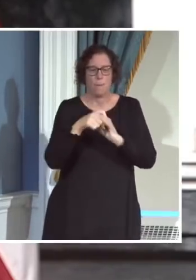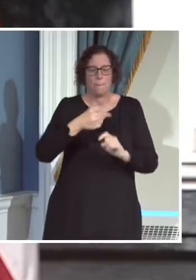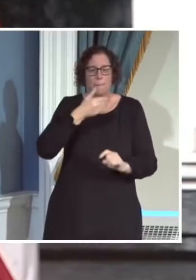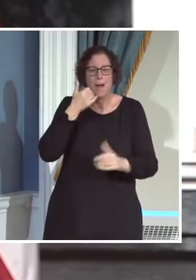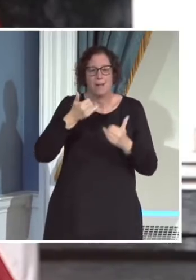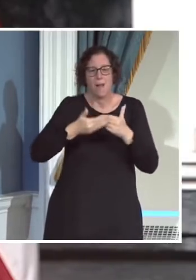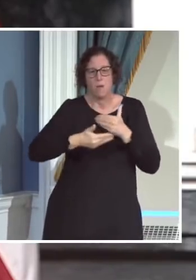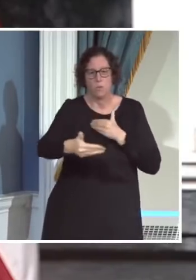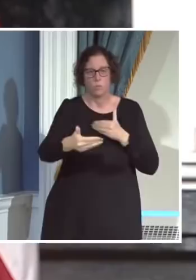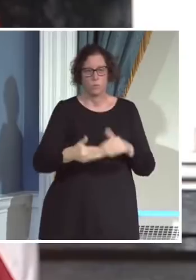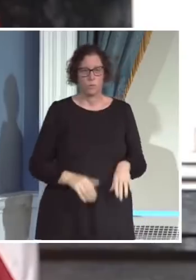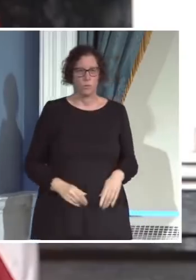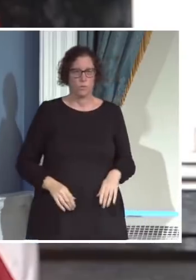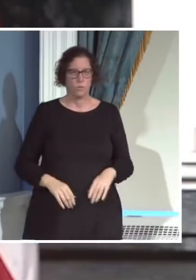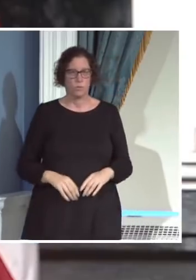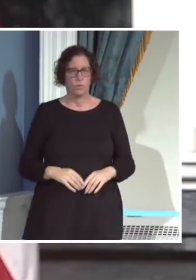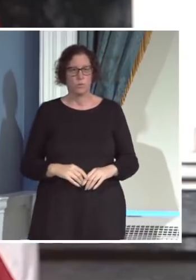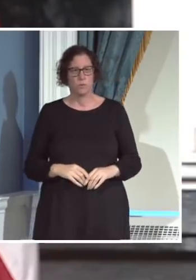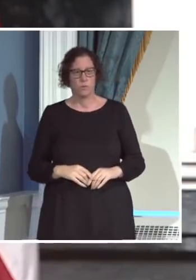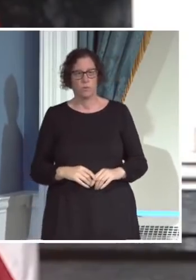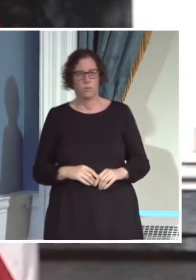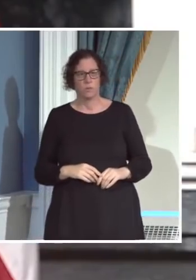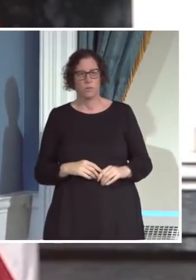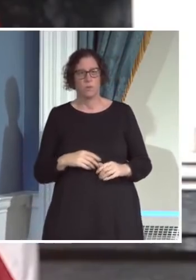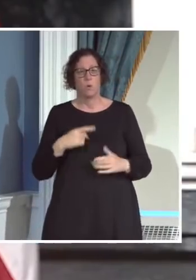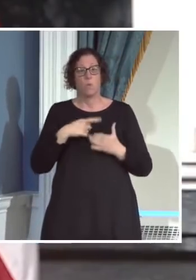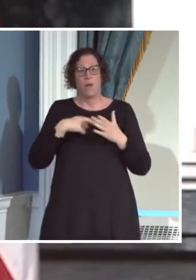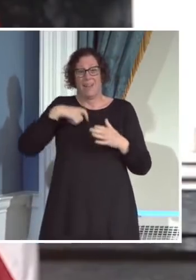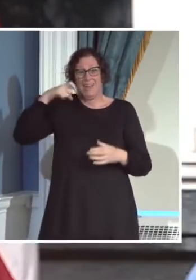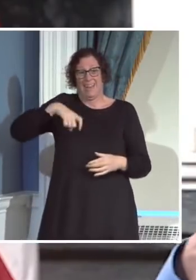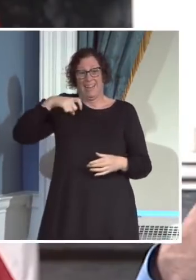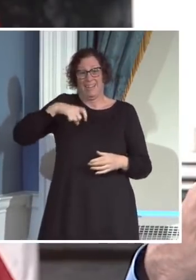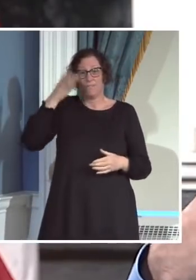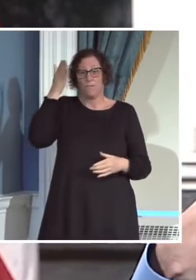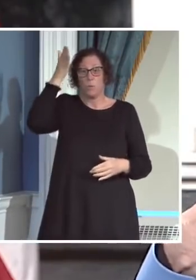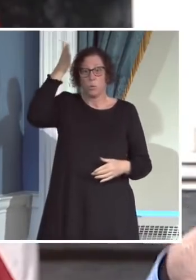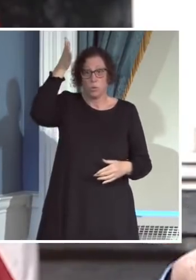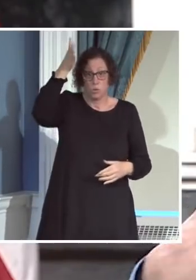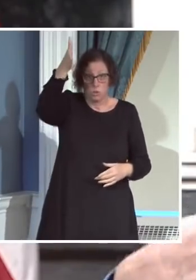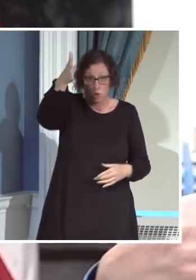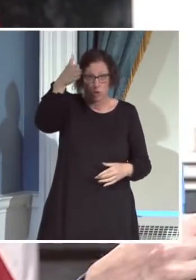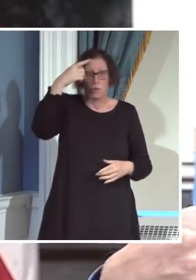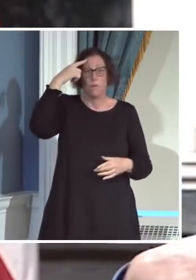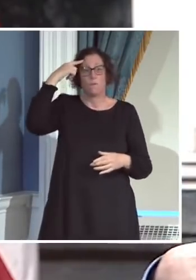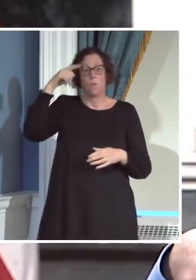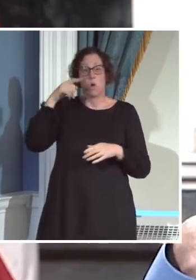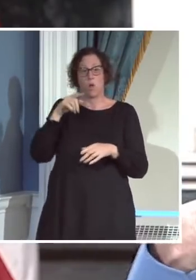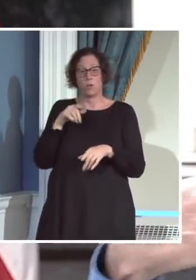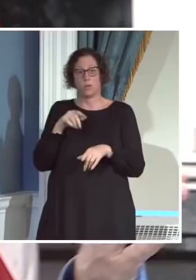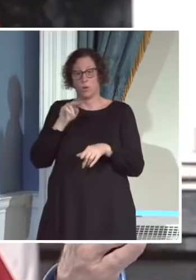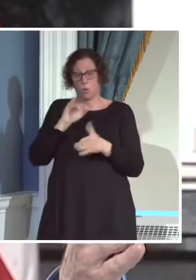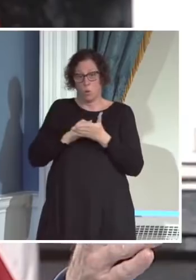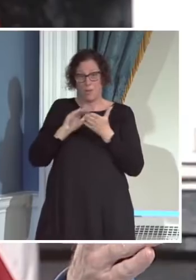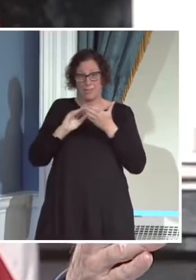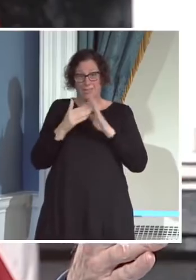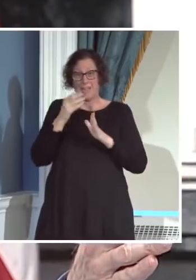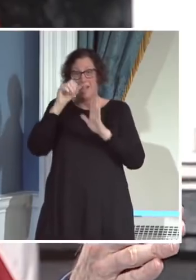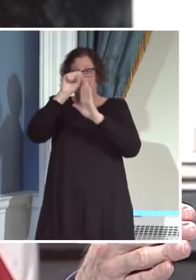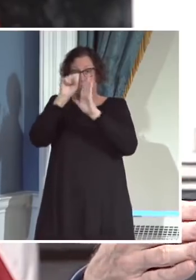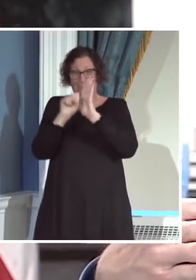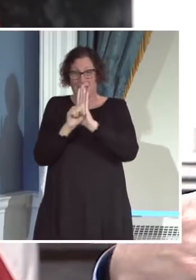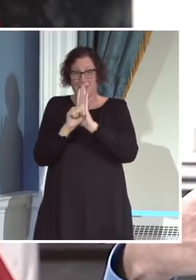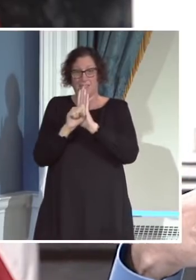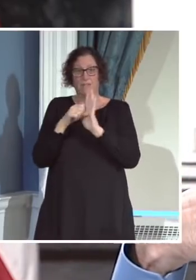in the future, our state, what we're going to need in terms of healthcare in the future. In fact, this is a moment in history we're going to have to invest more and more in